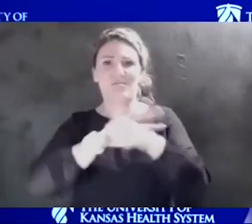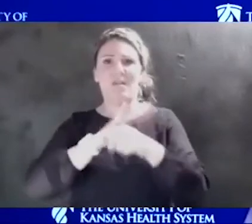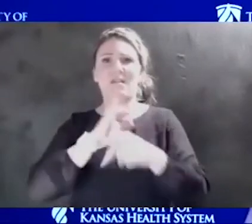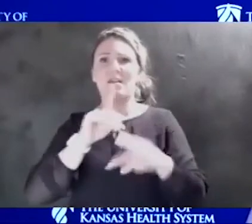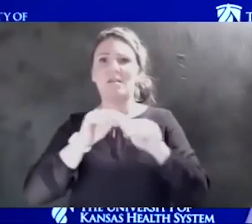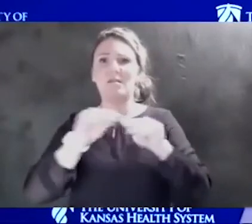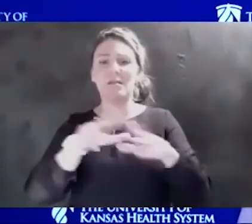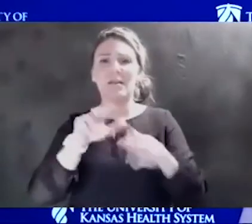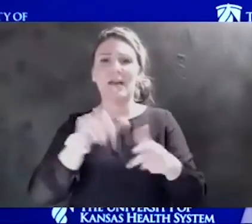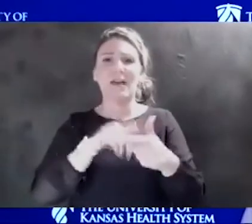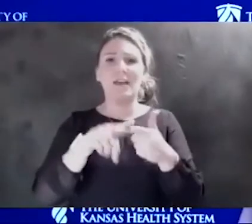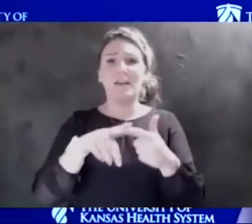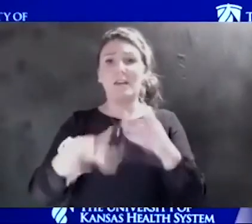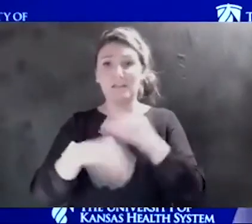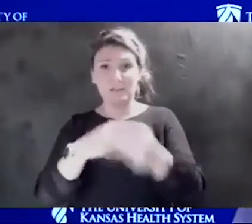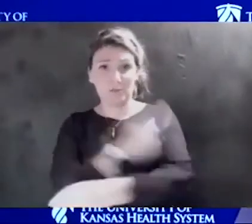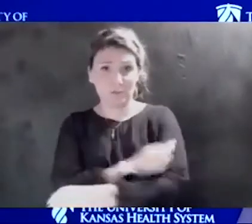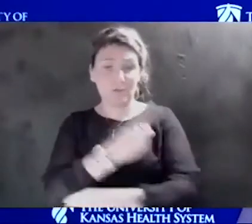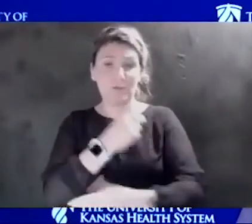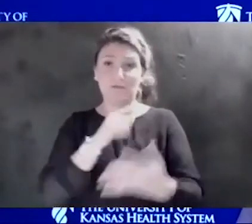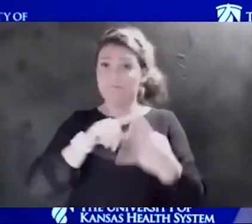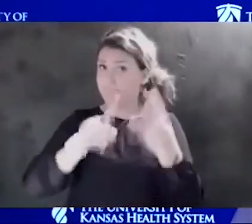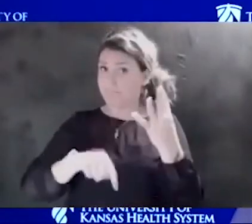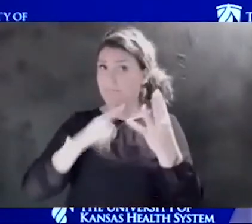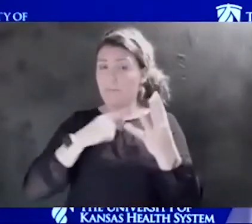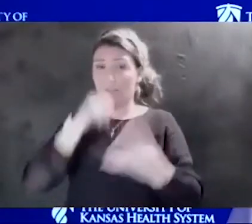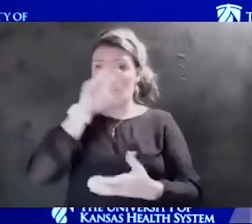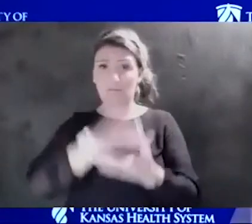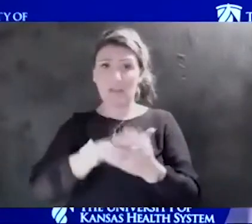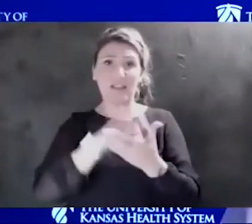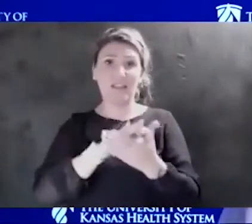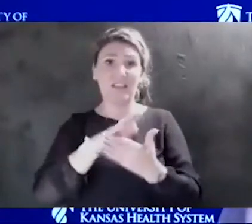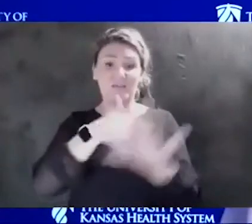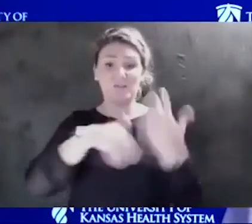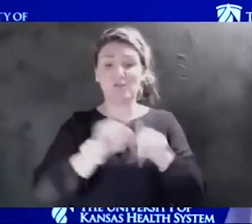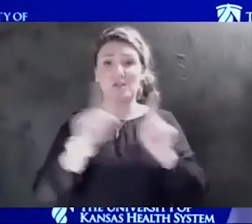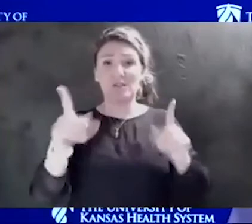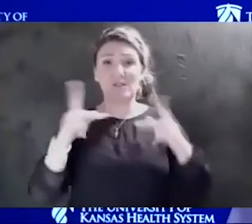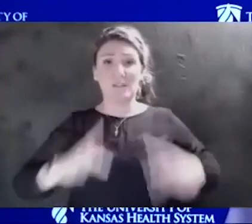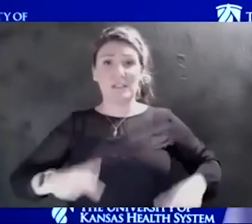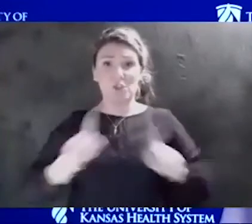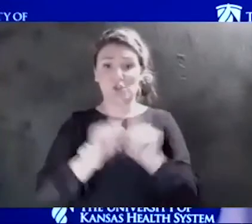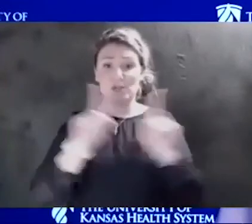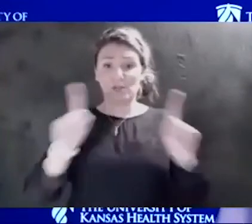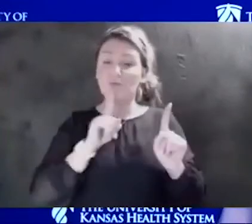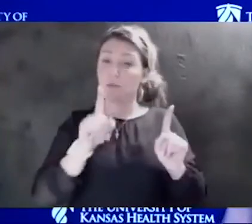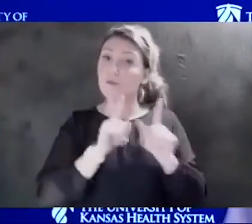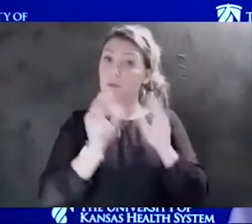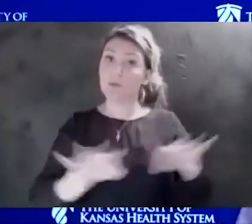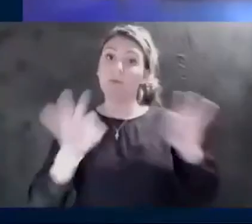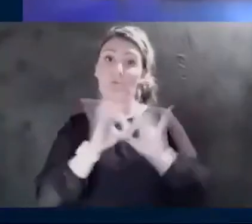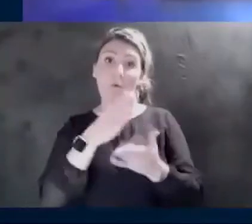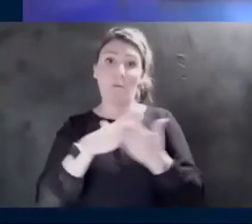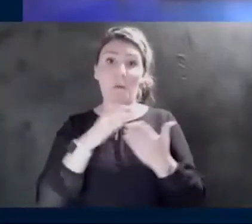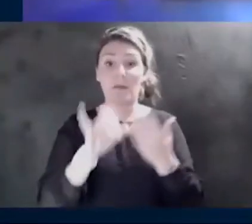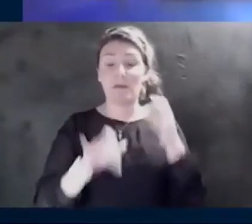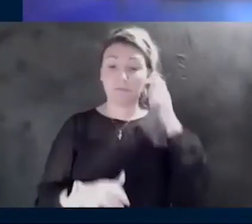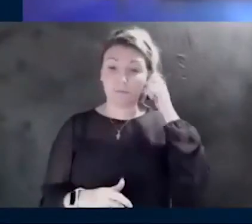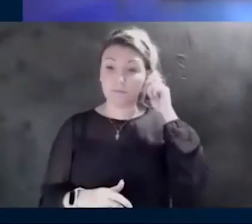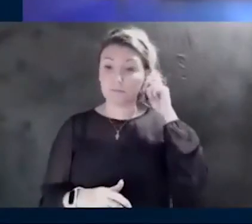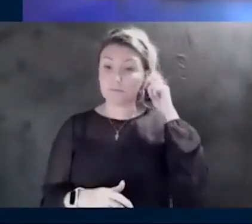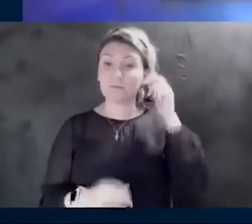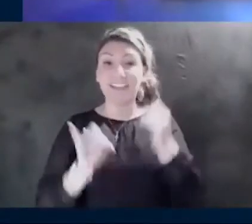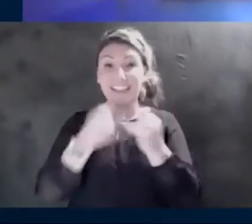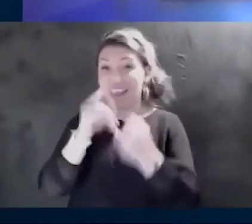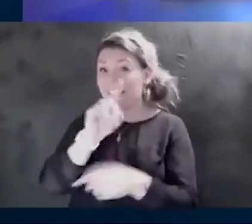the question, I believe social distancing or physical distancing continues to be a very important part of this. Jess, last question.